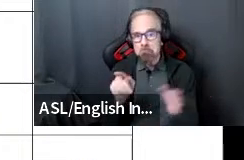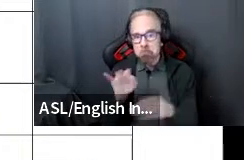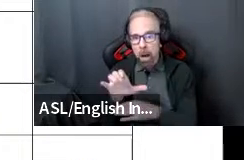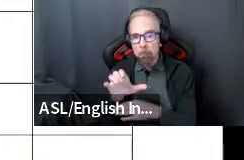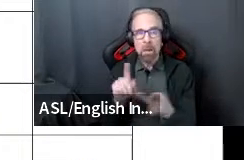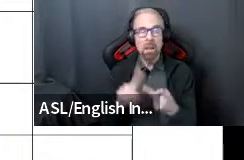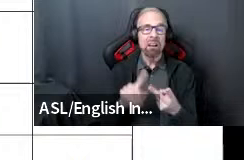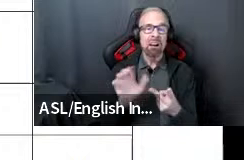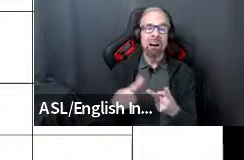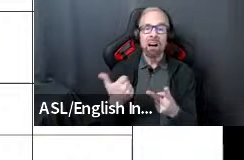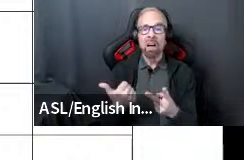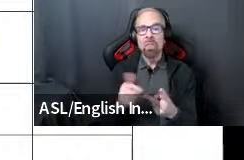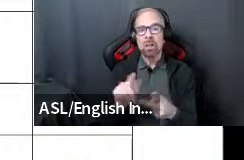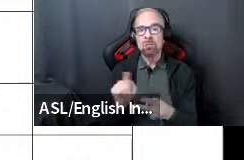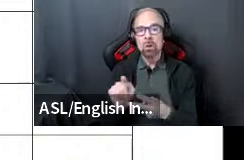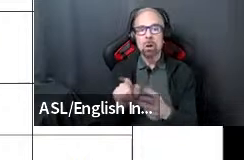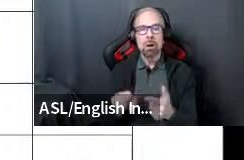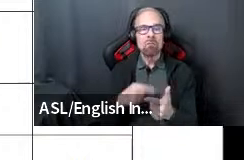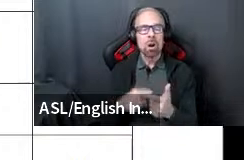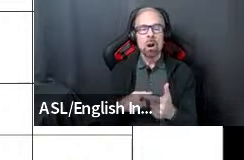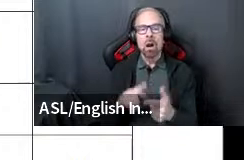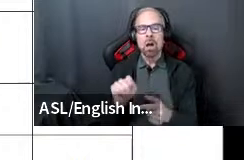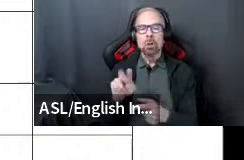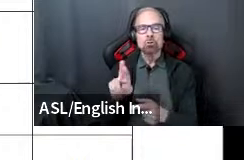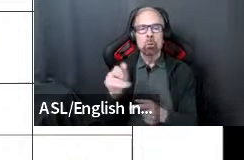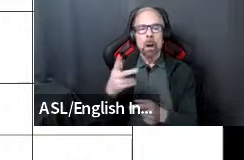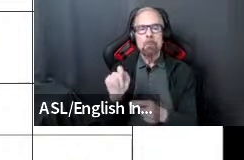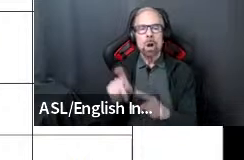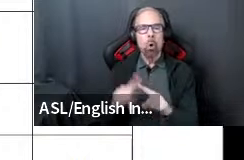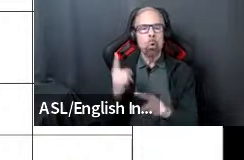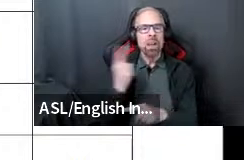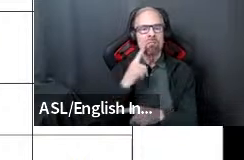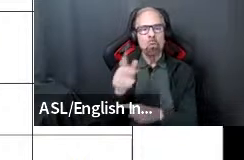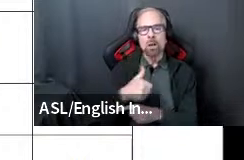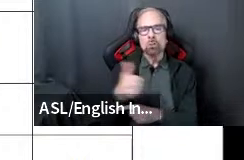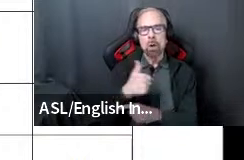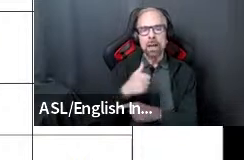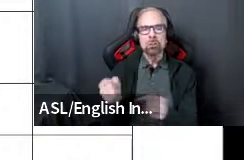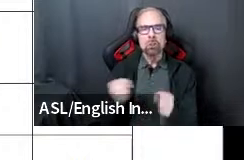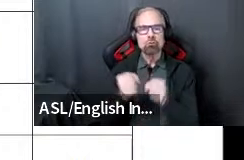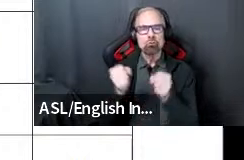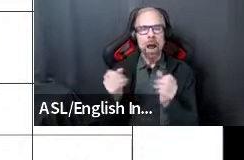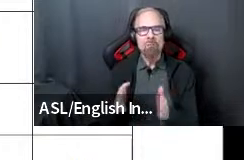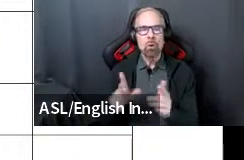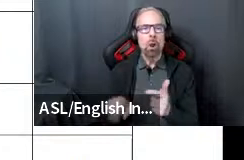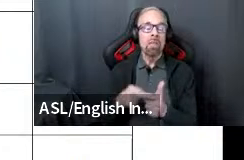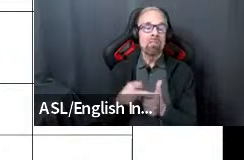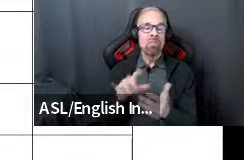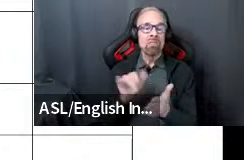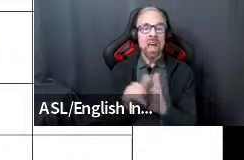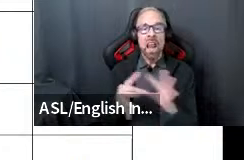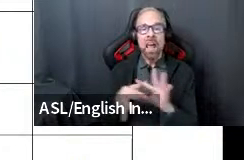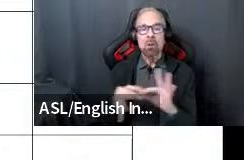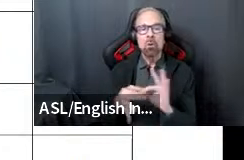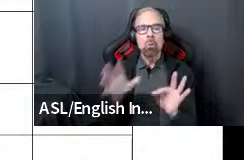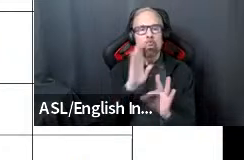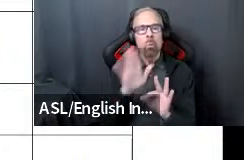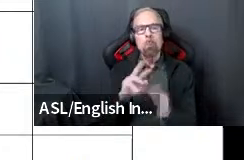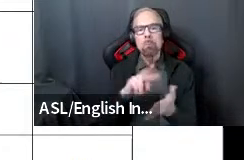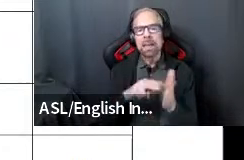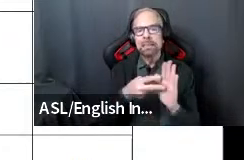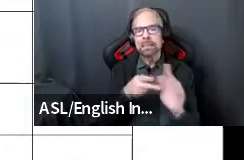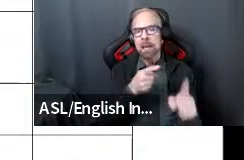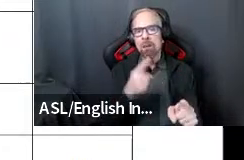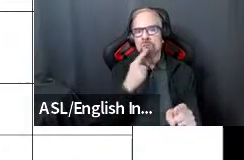others are, by TriMet or only for the transit drivers, then this language will be intended as guidance for